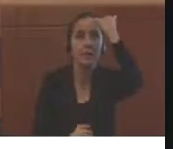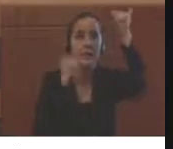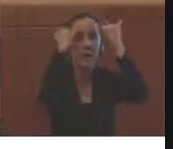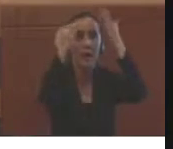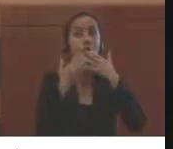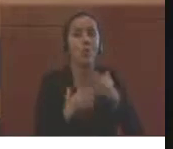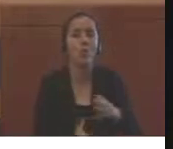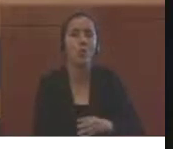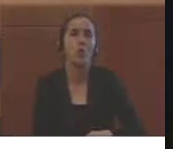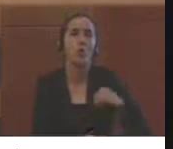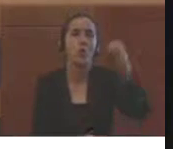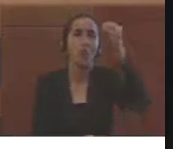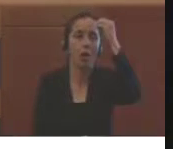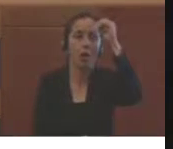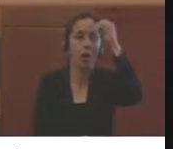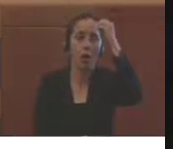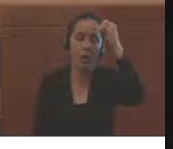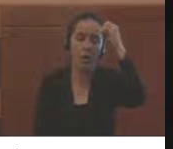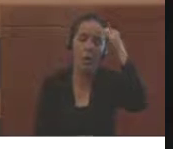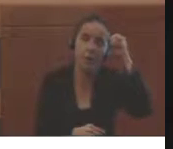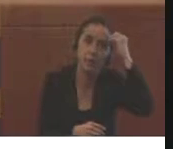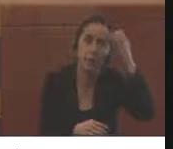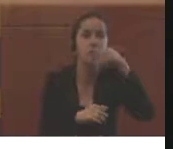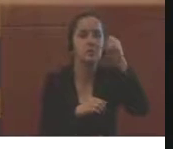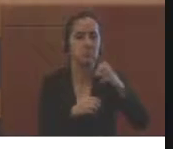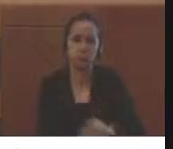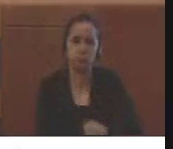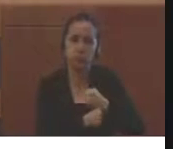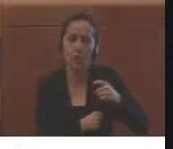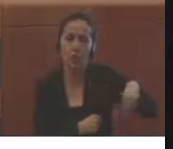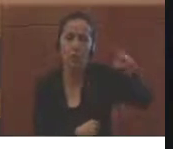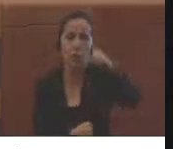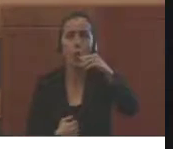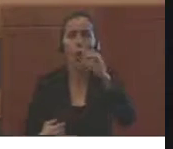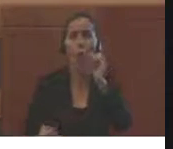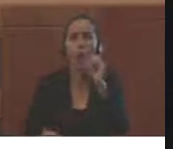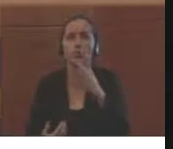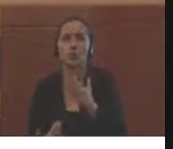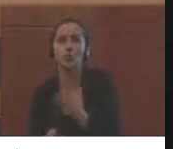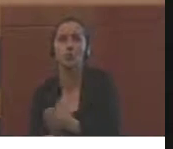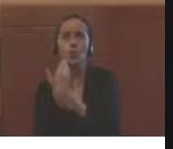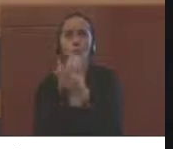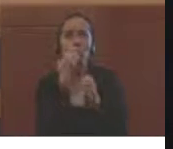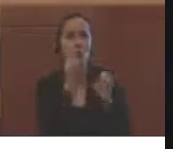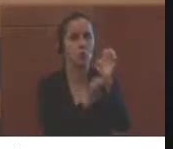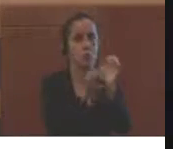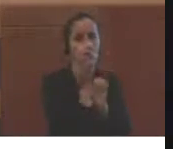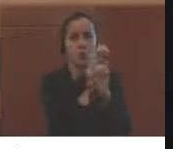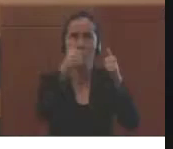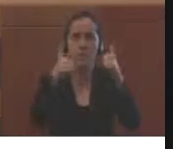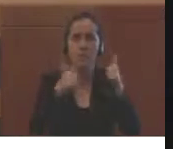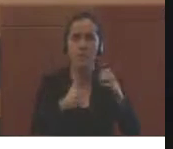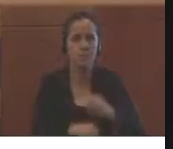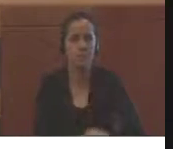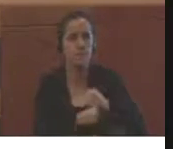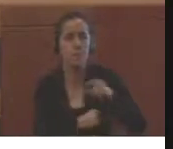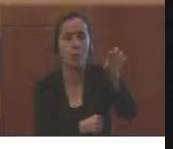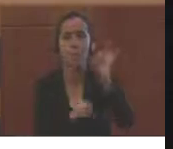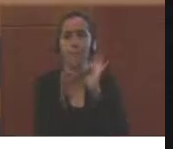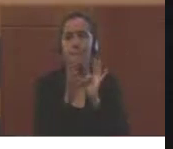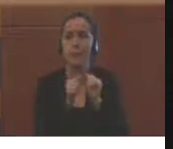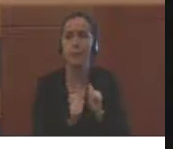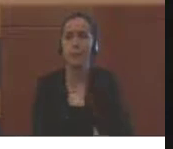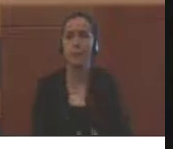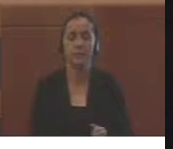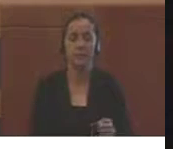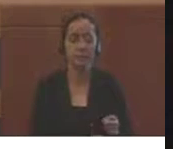safe hospitals and improve the resilience of new and existing health care services in order to ensure continuity